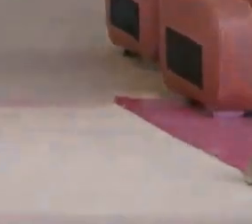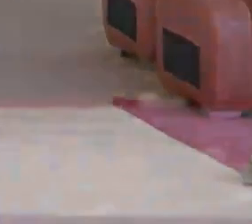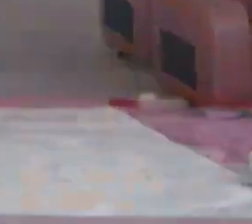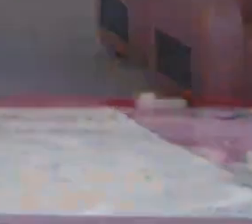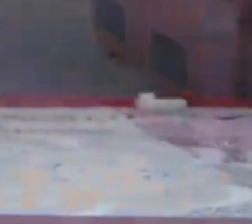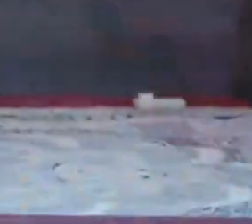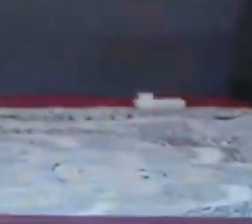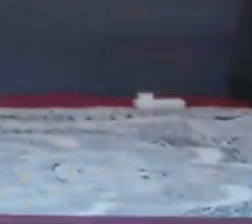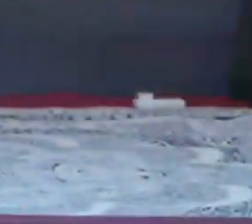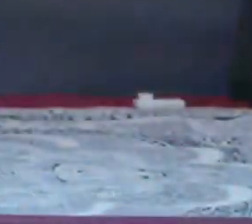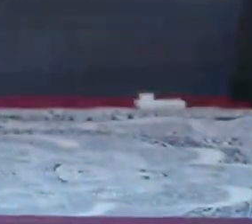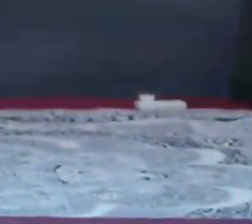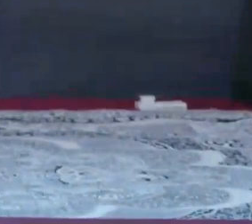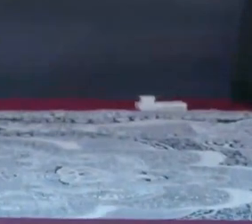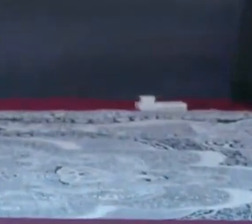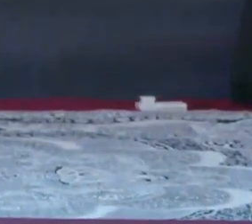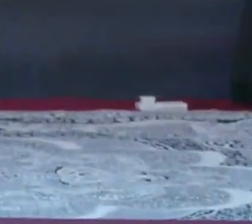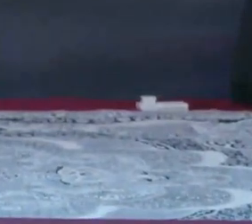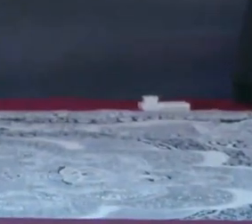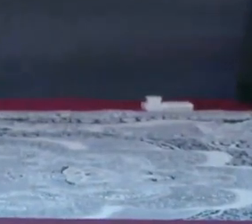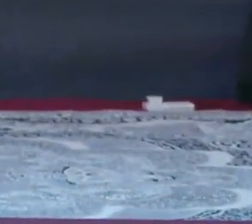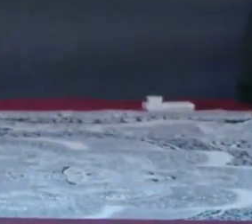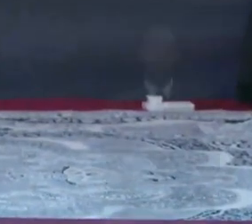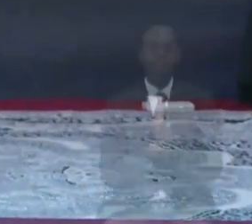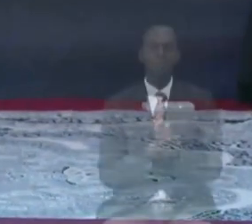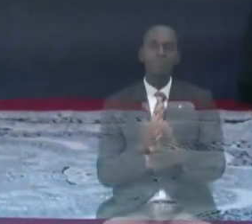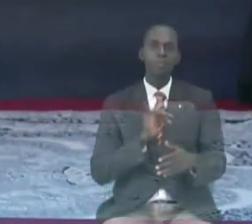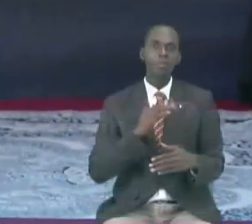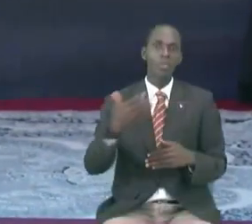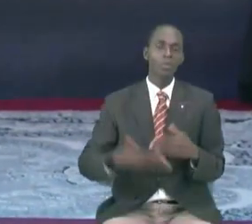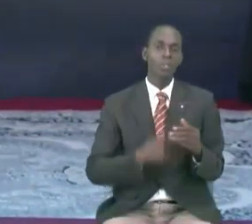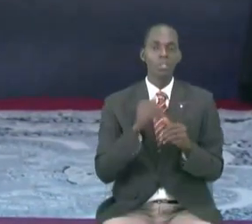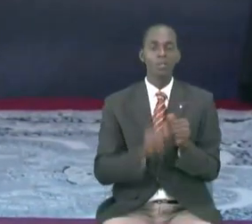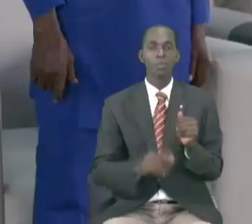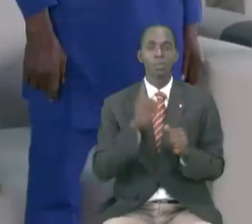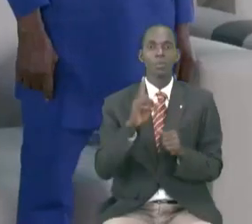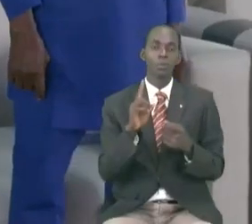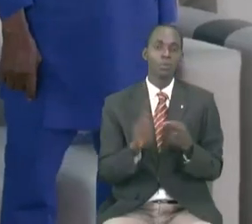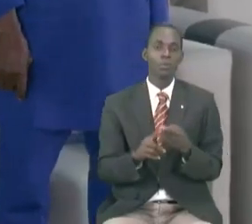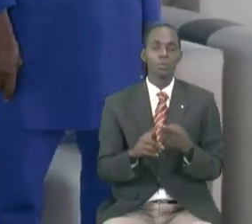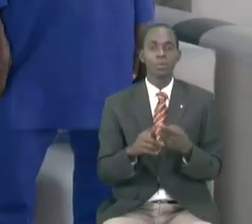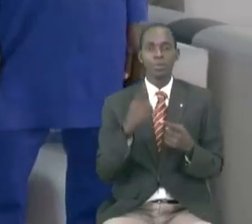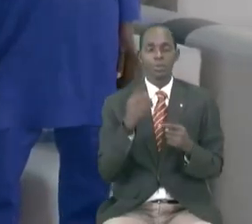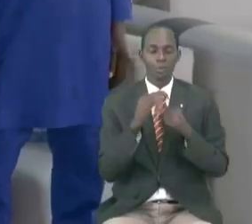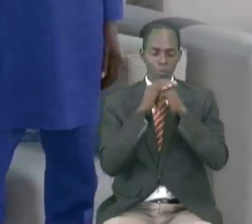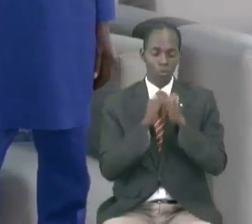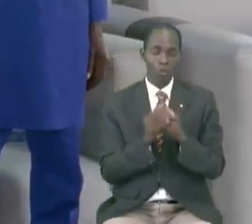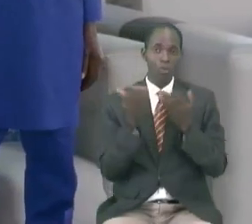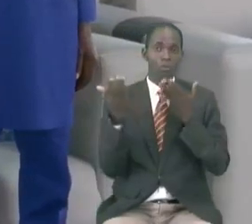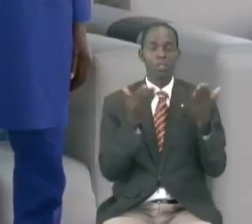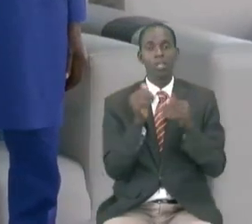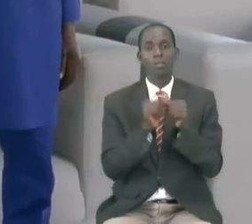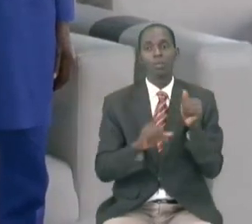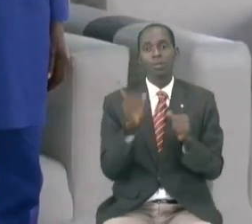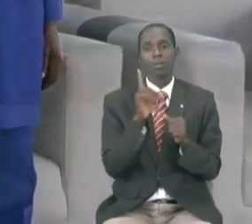worship service globally this day in Jesus' name. And I pray that the preaching